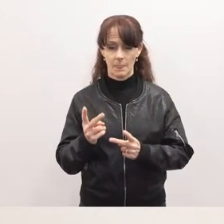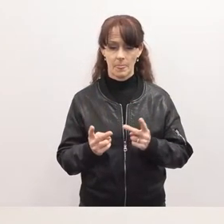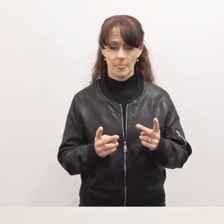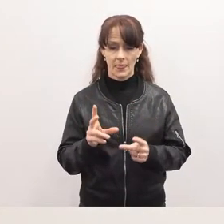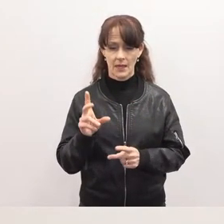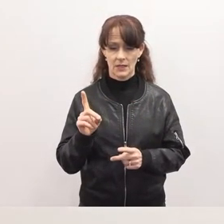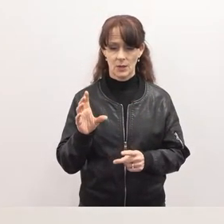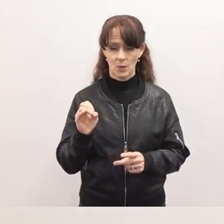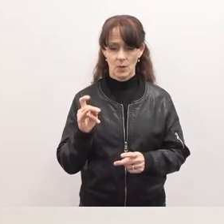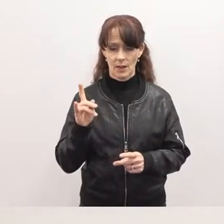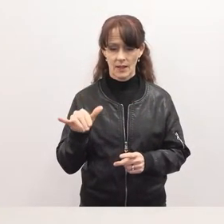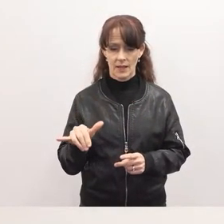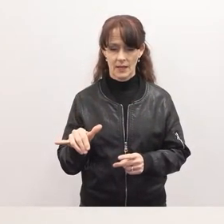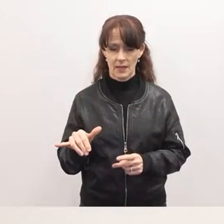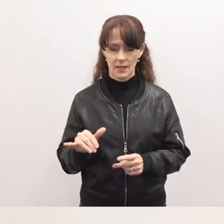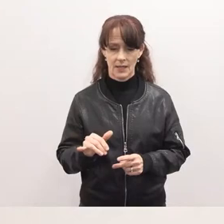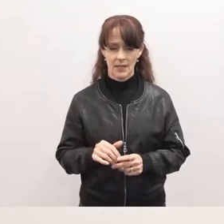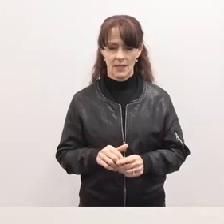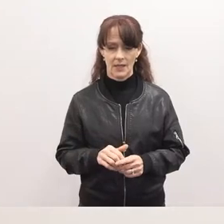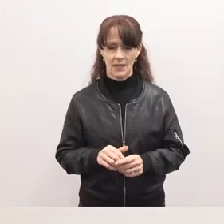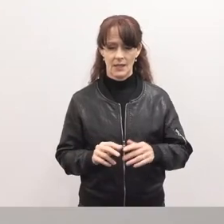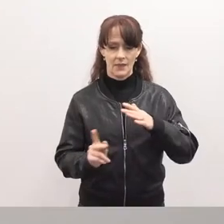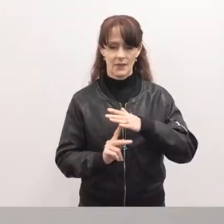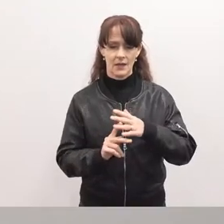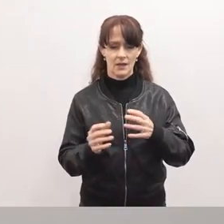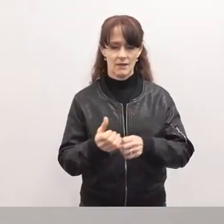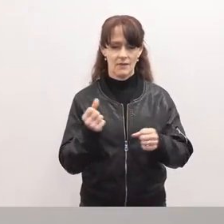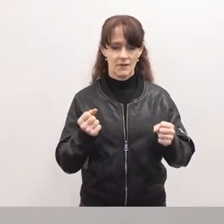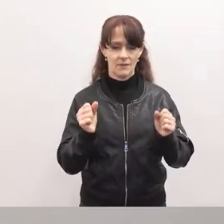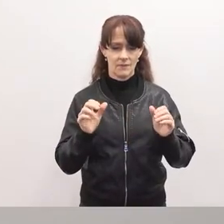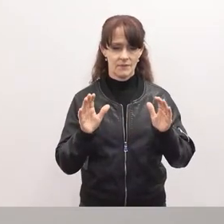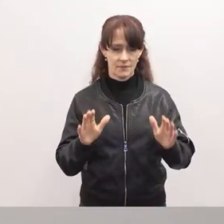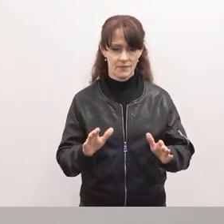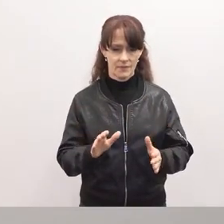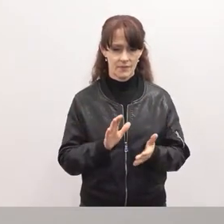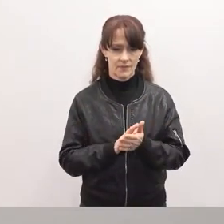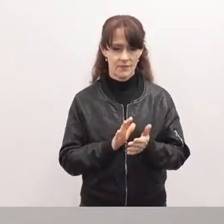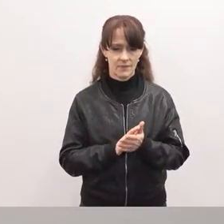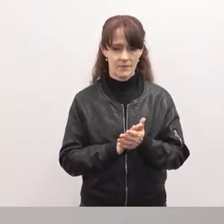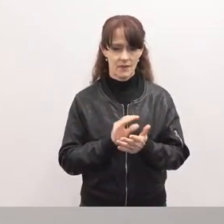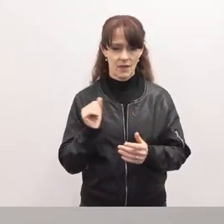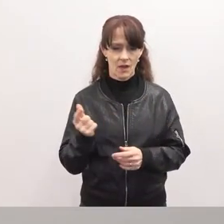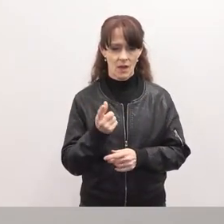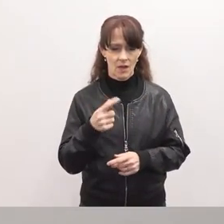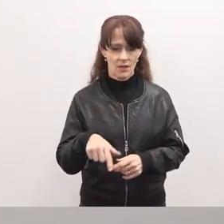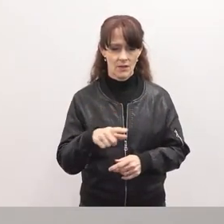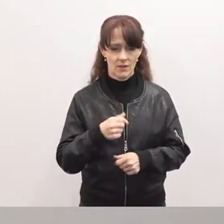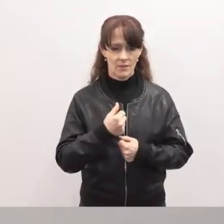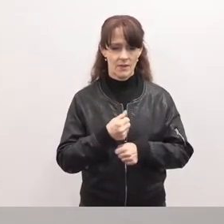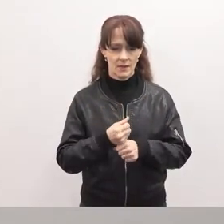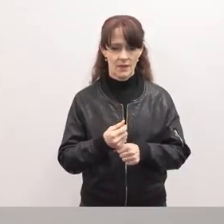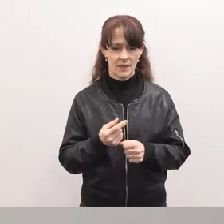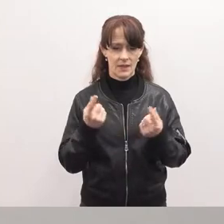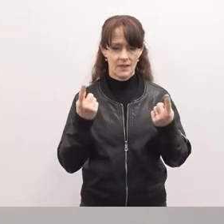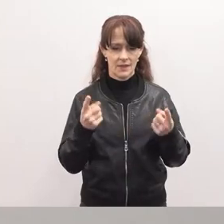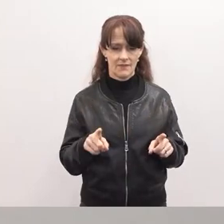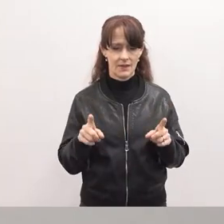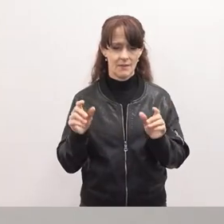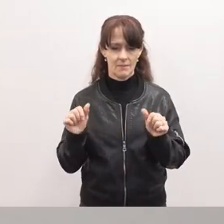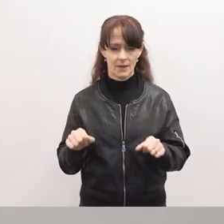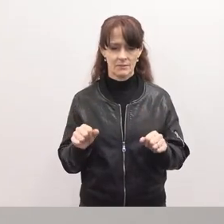Dooley, and the Kinder Festival was just great. So kudos to all of you who made that event possible. It